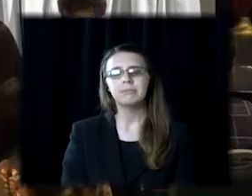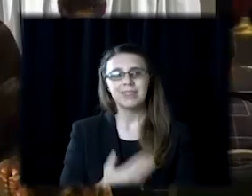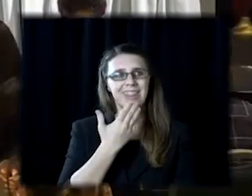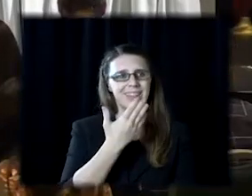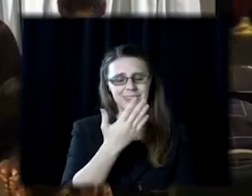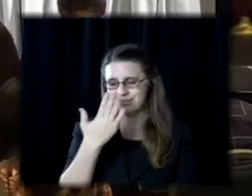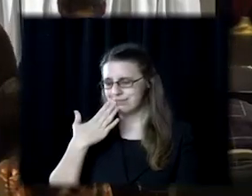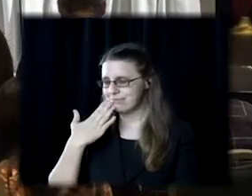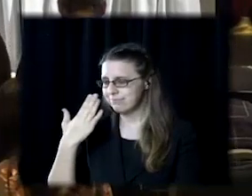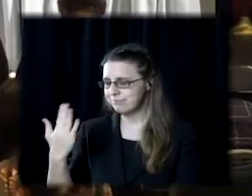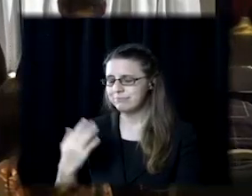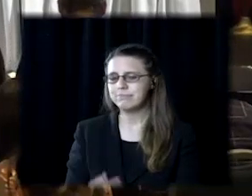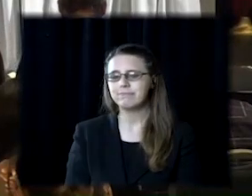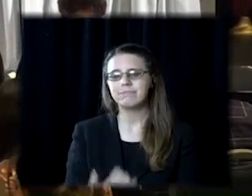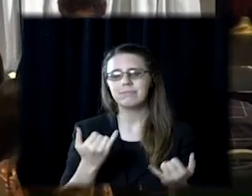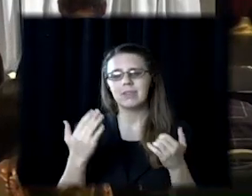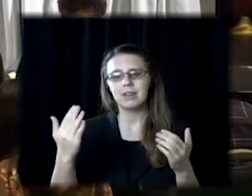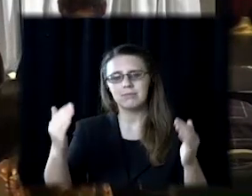on to,